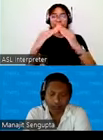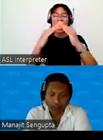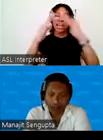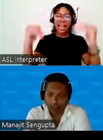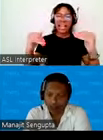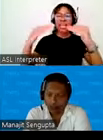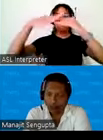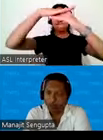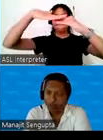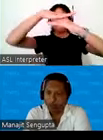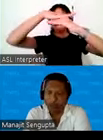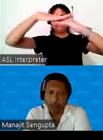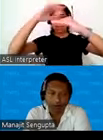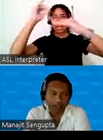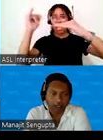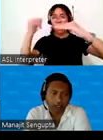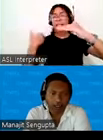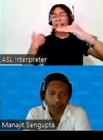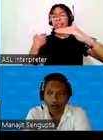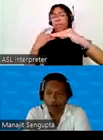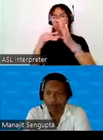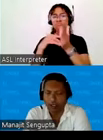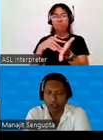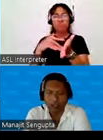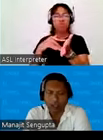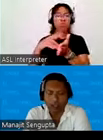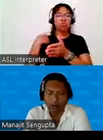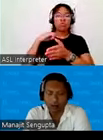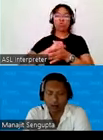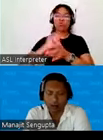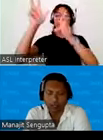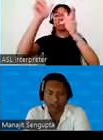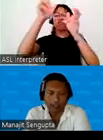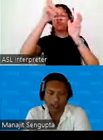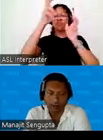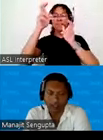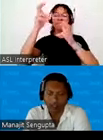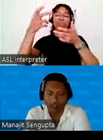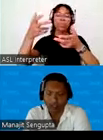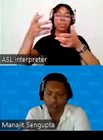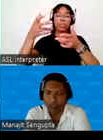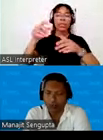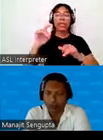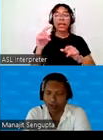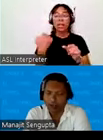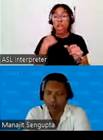study was conducted before PR100, and currently we are updating this study